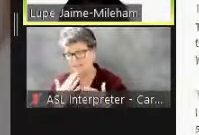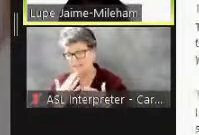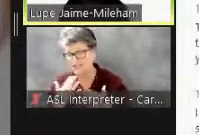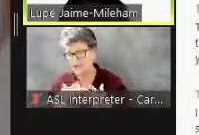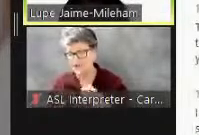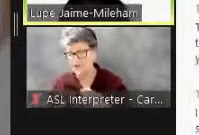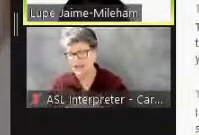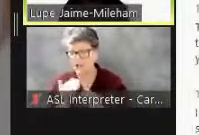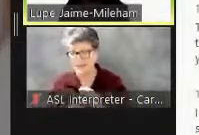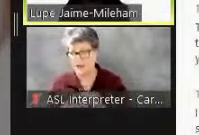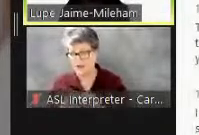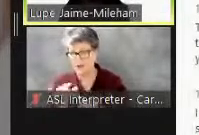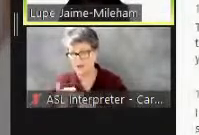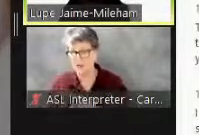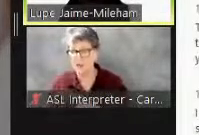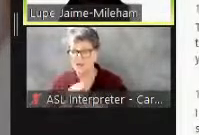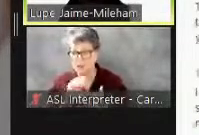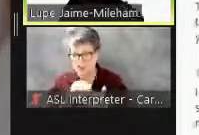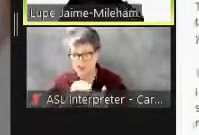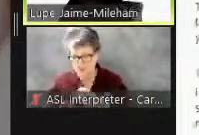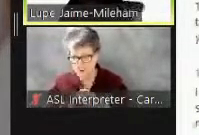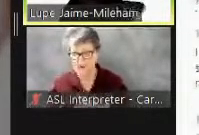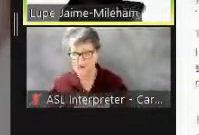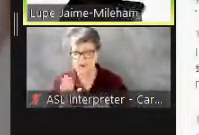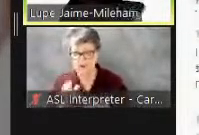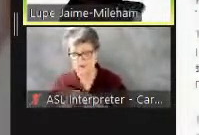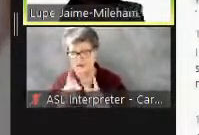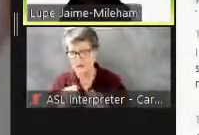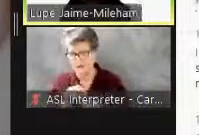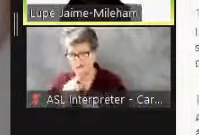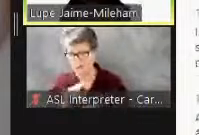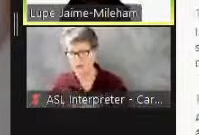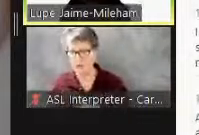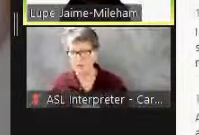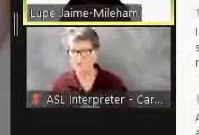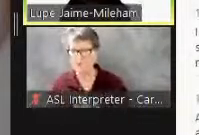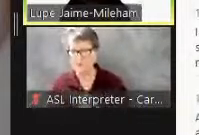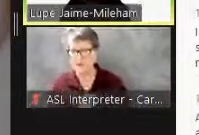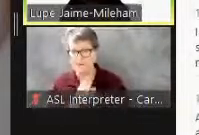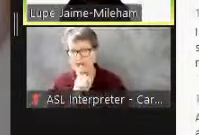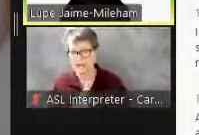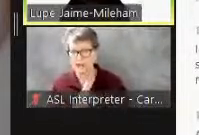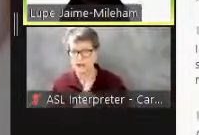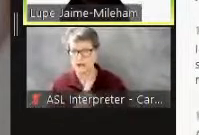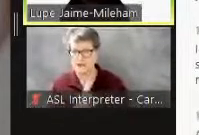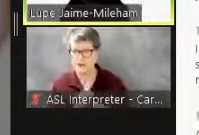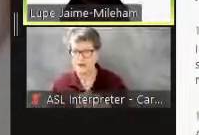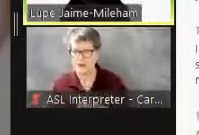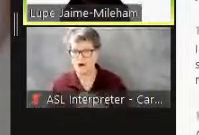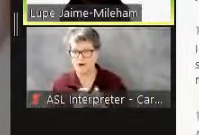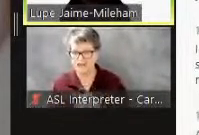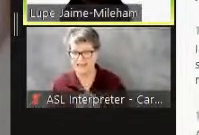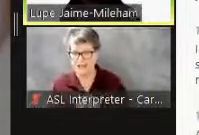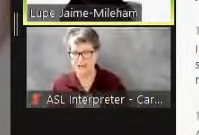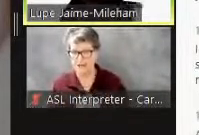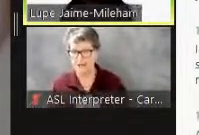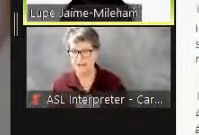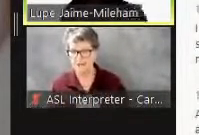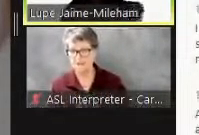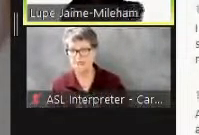on here. And so we're noting all those. We can follow up with you because we want to make sure that we're partnering together in regards to